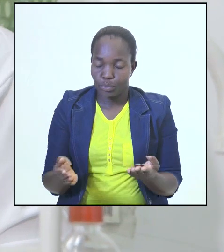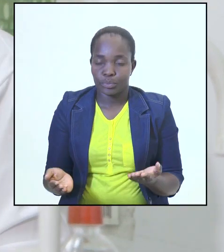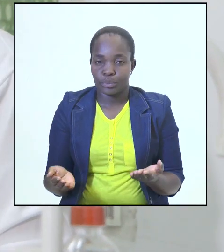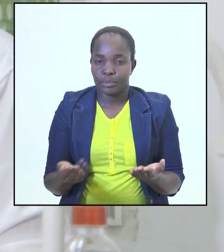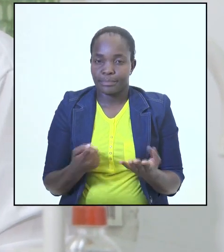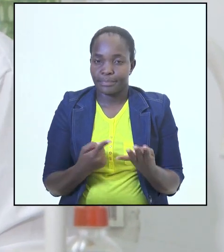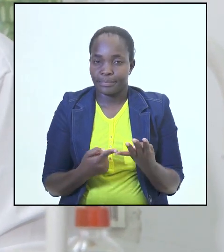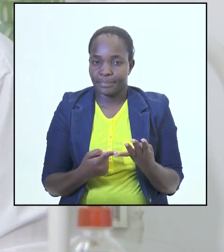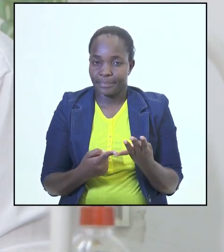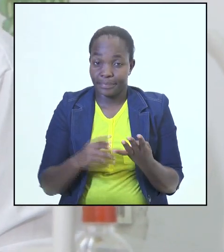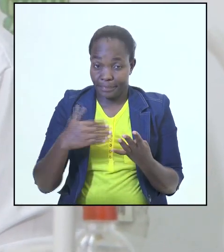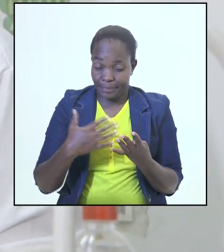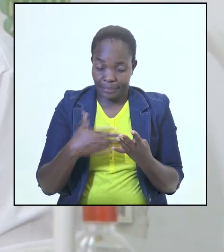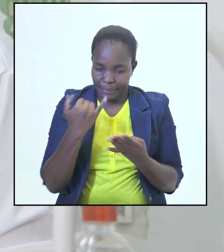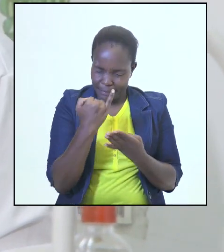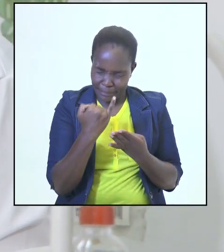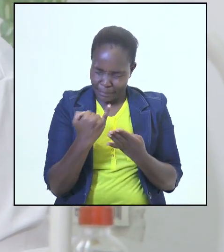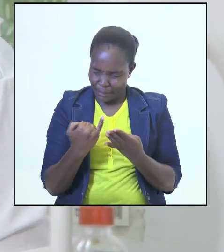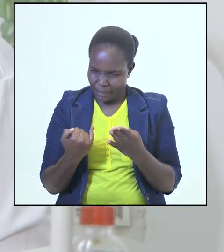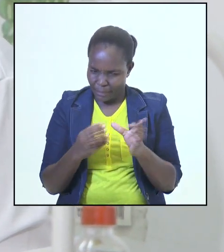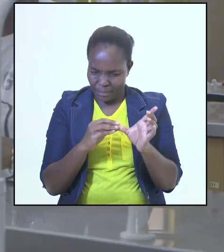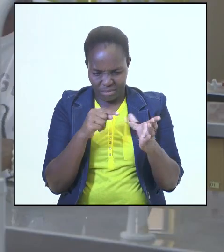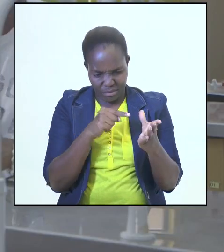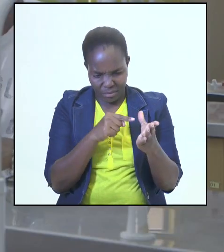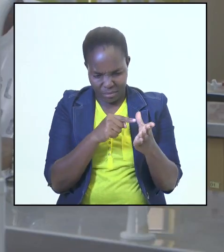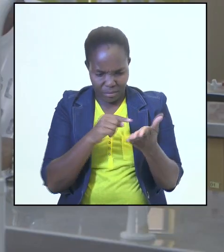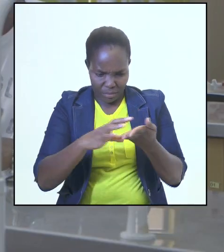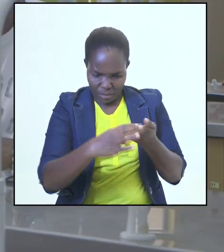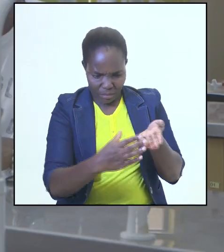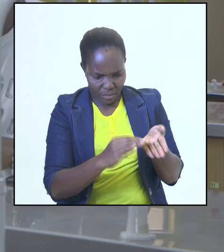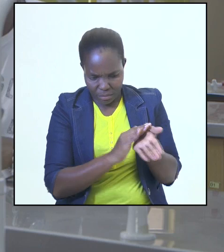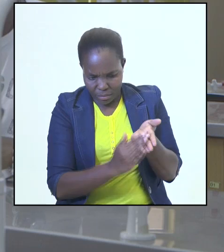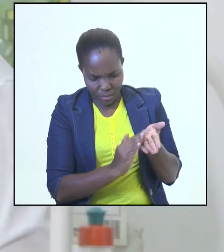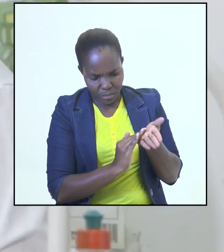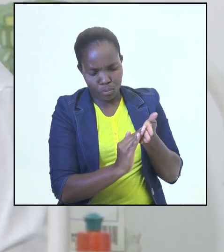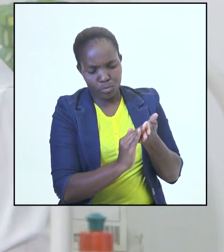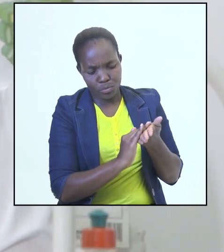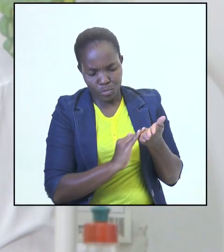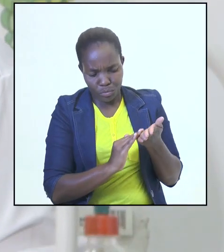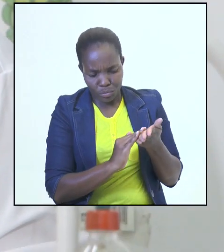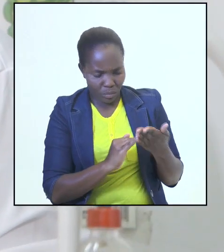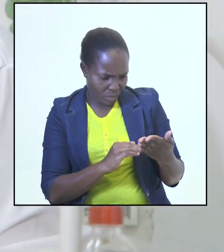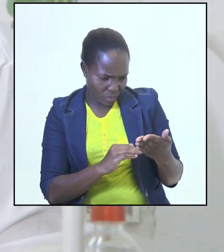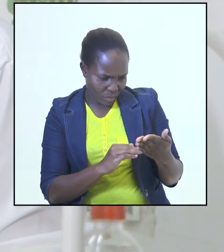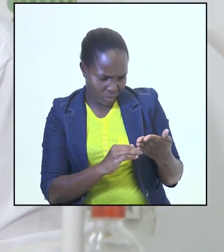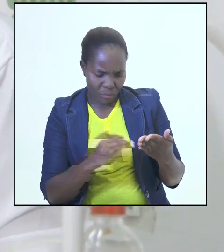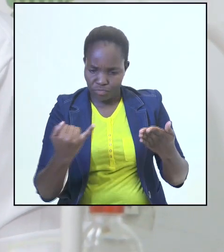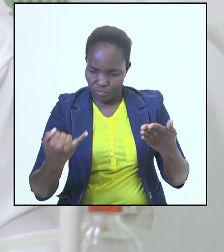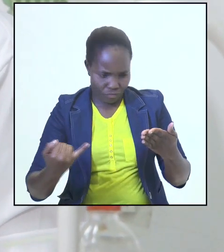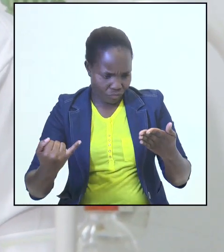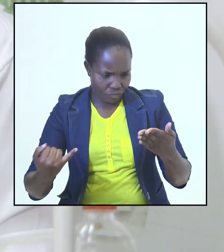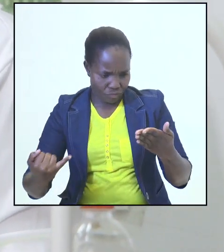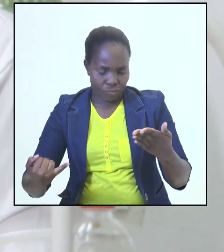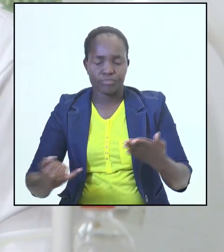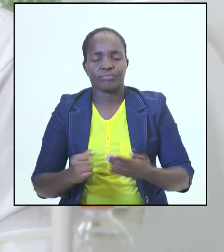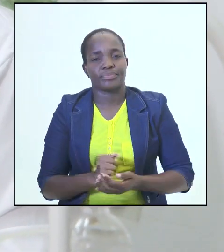and draw exactly what you see on the leaf. You can use your hand lenses to view the leaves better. You have 5 minutes